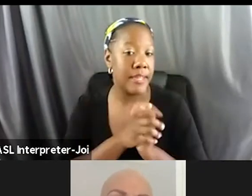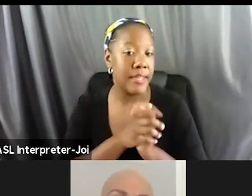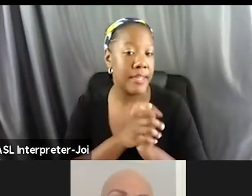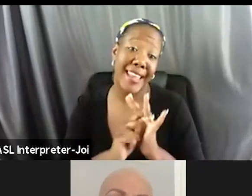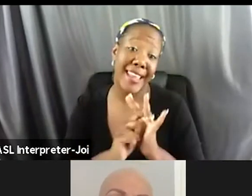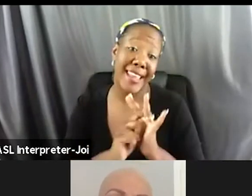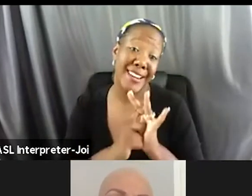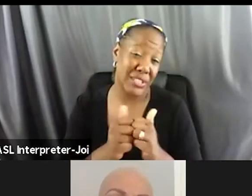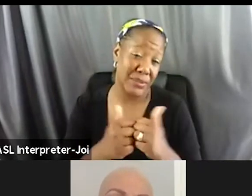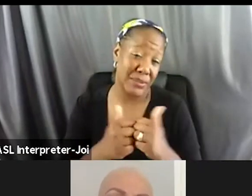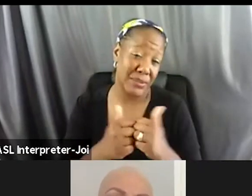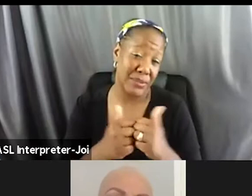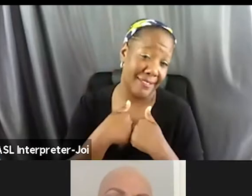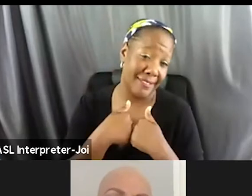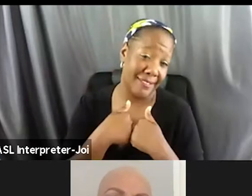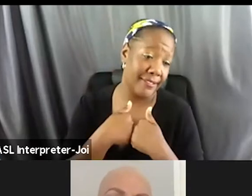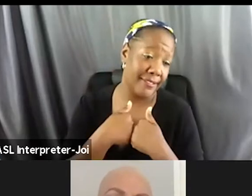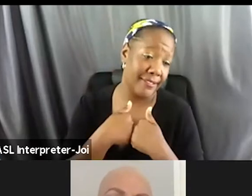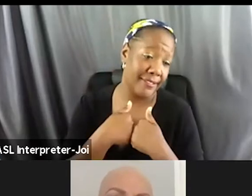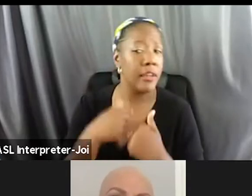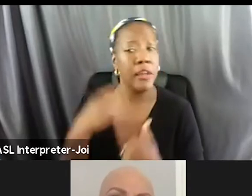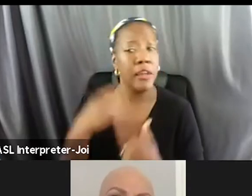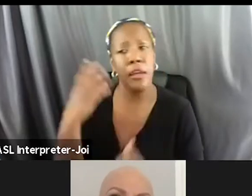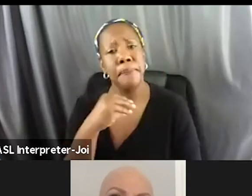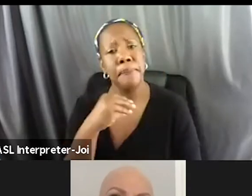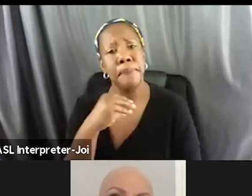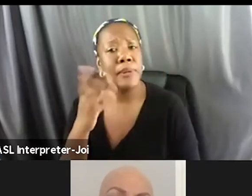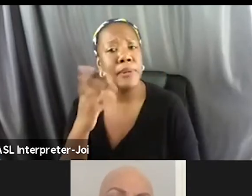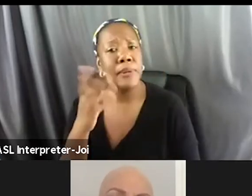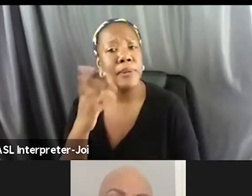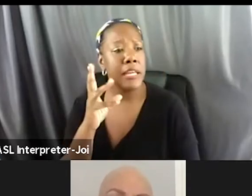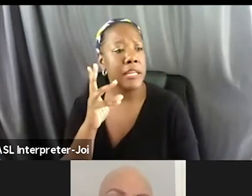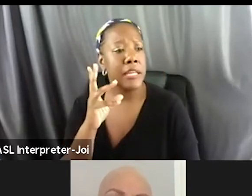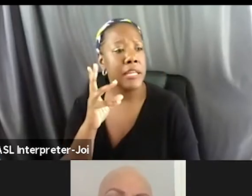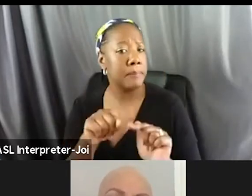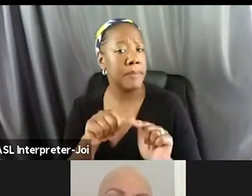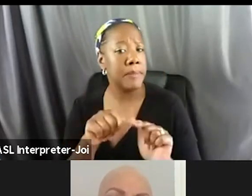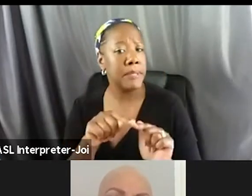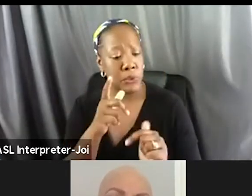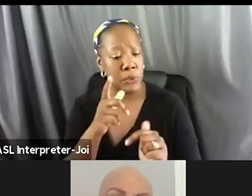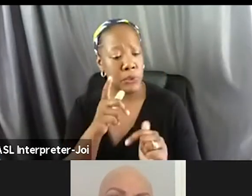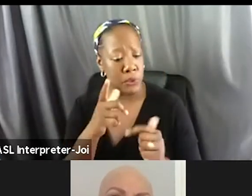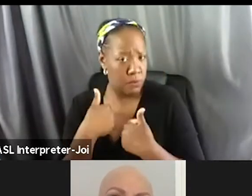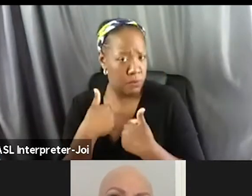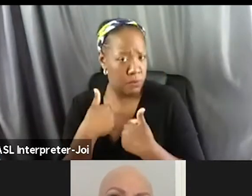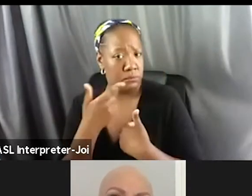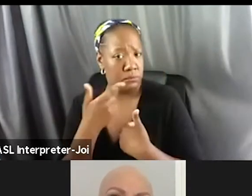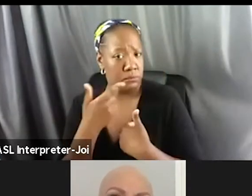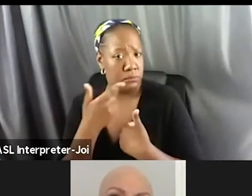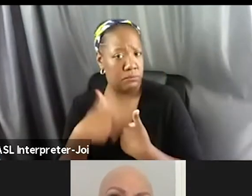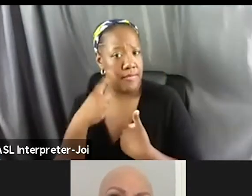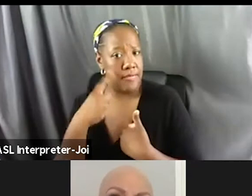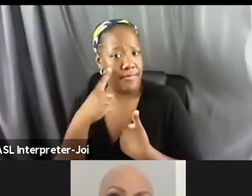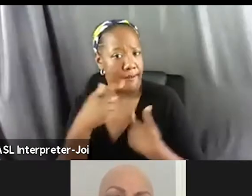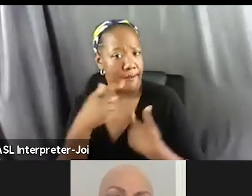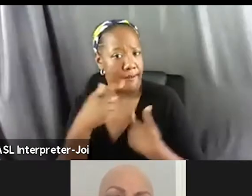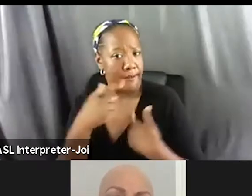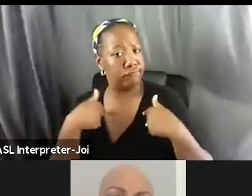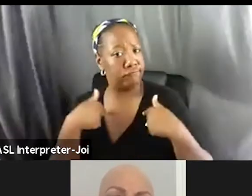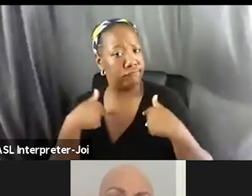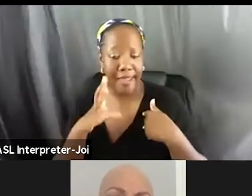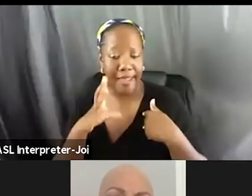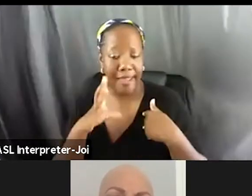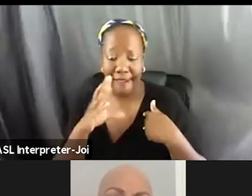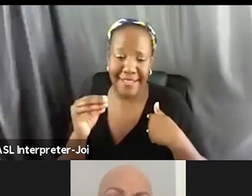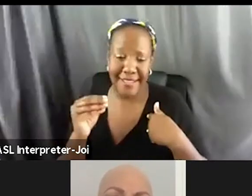me, but beauty, you know, is within the eye of the beholder. And still, even though I had mentioned before, we have bald, you